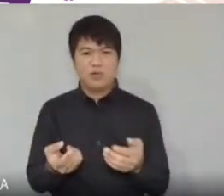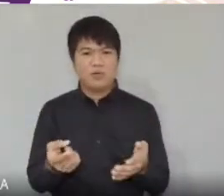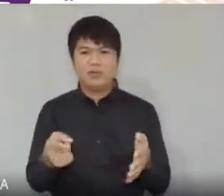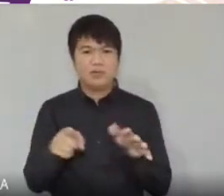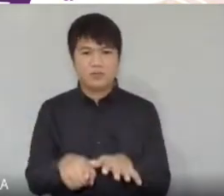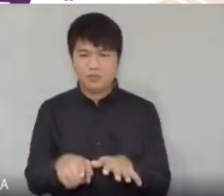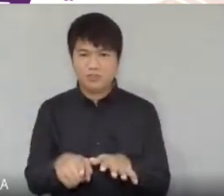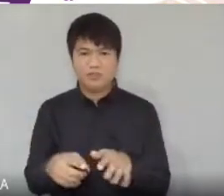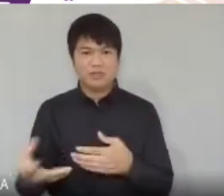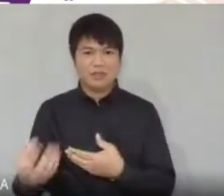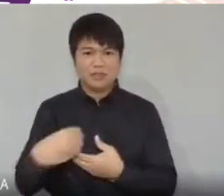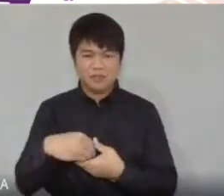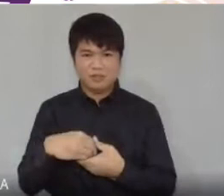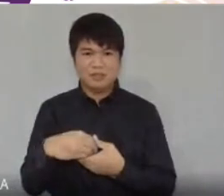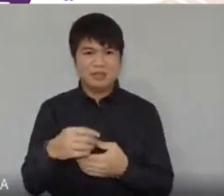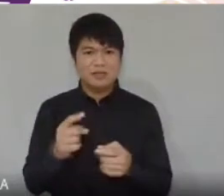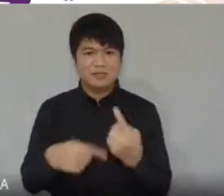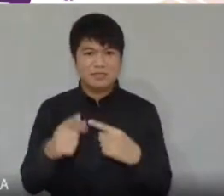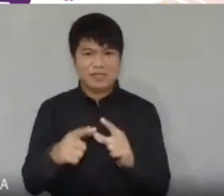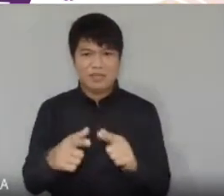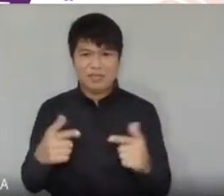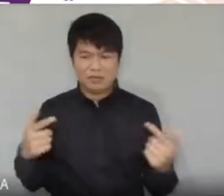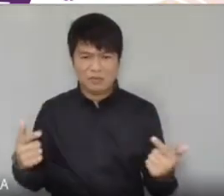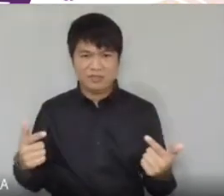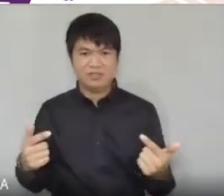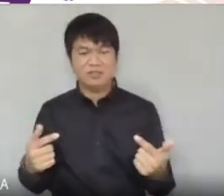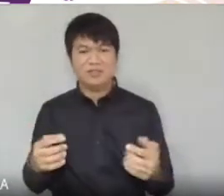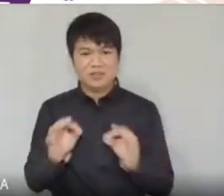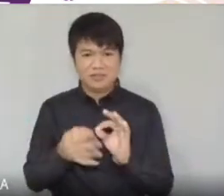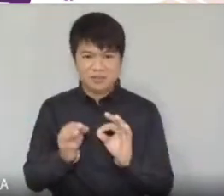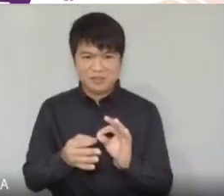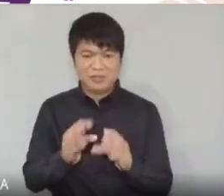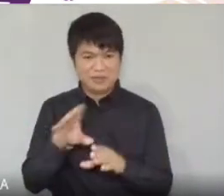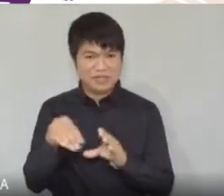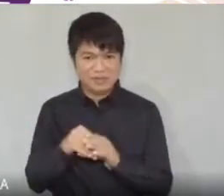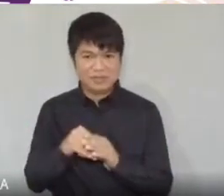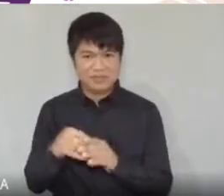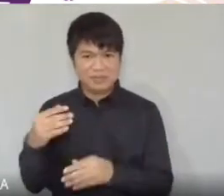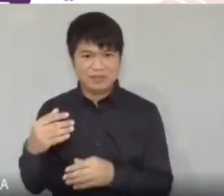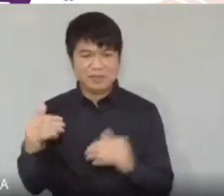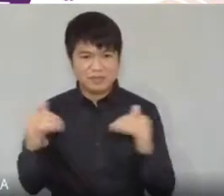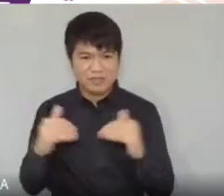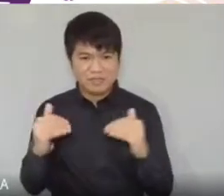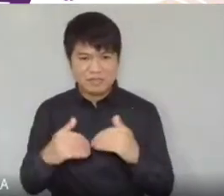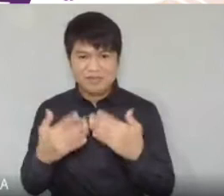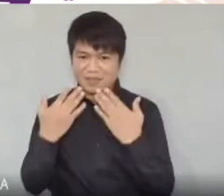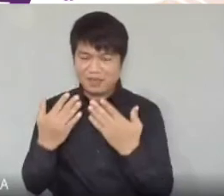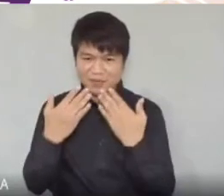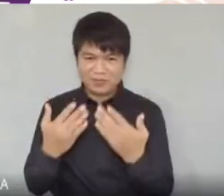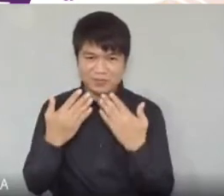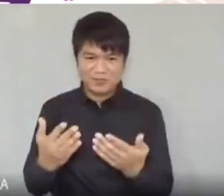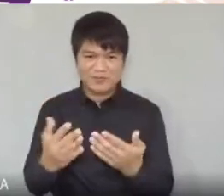that. Gusto namin din po kayong imbitahan para panuurin yung video po sa Taguig. May ginawa po